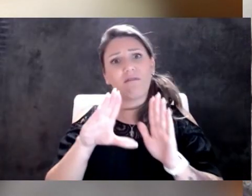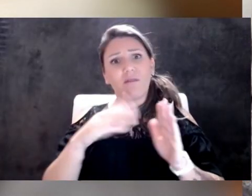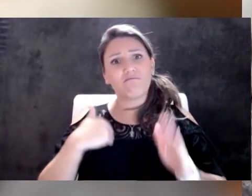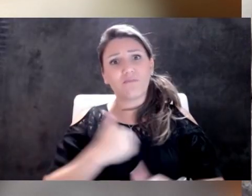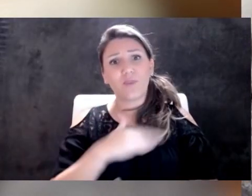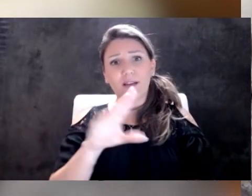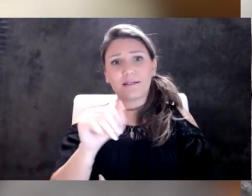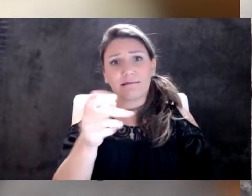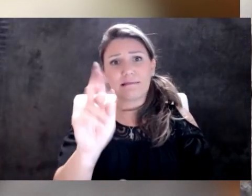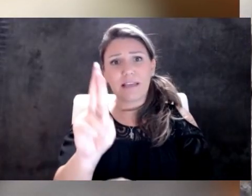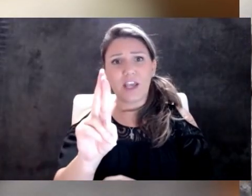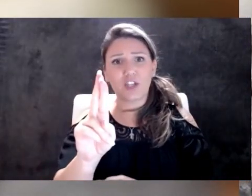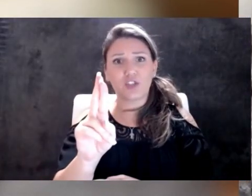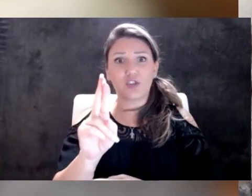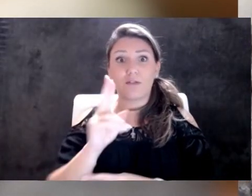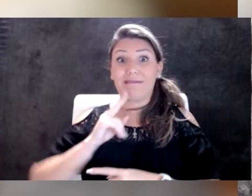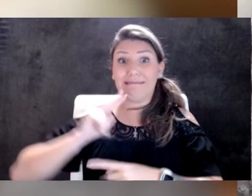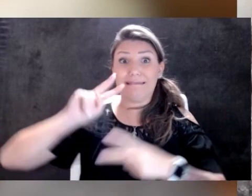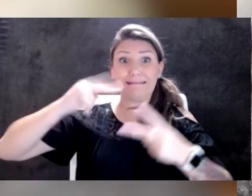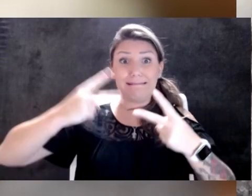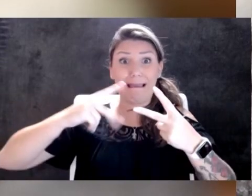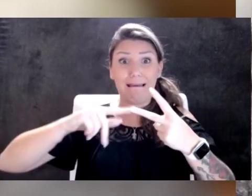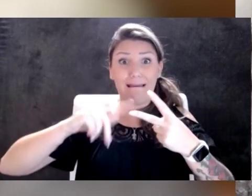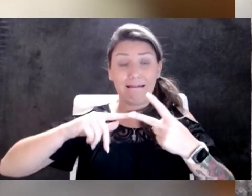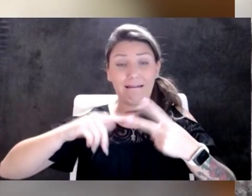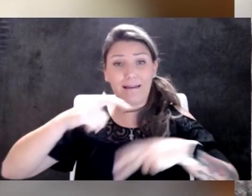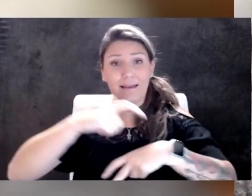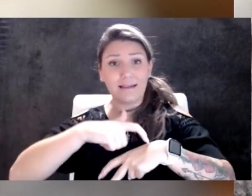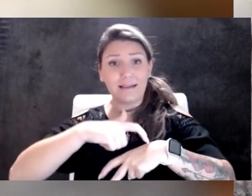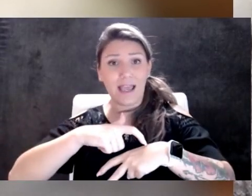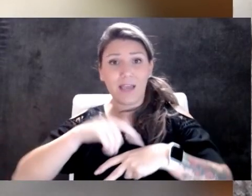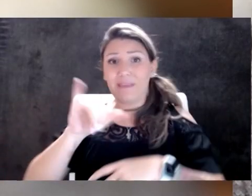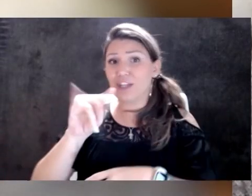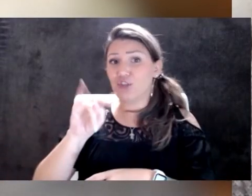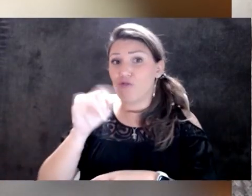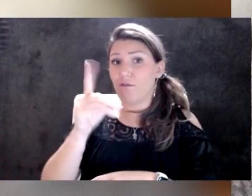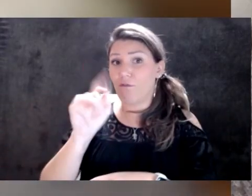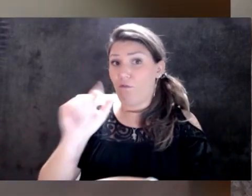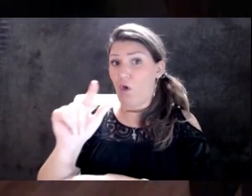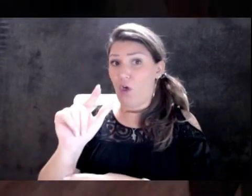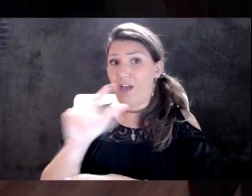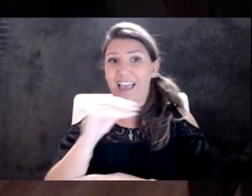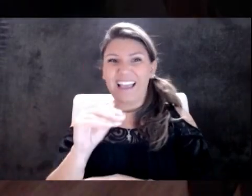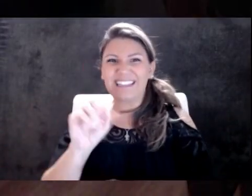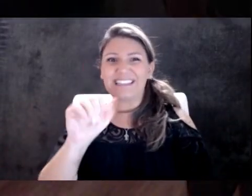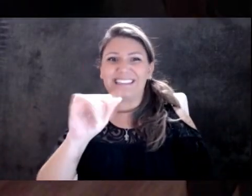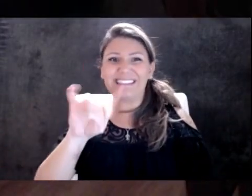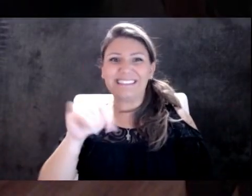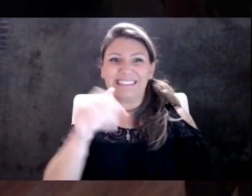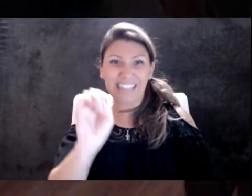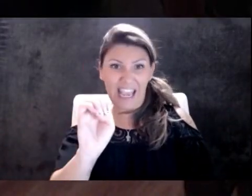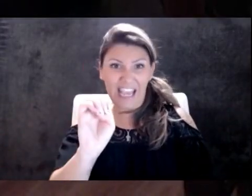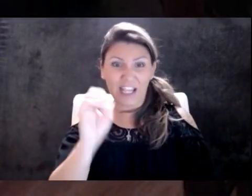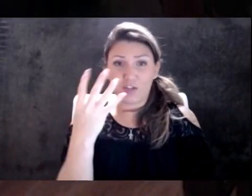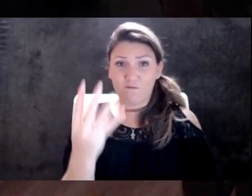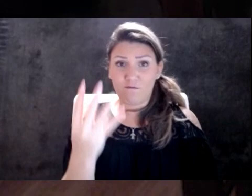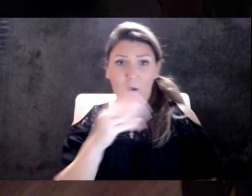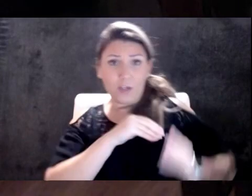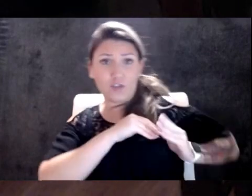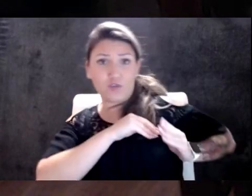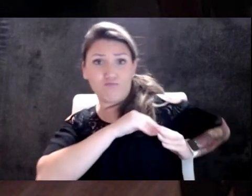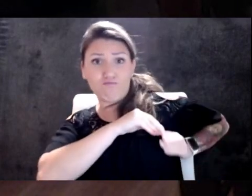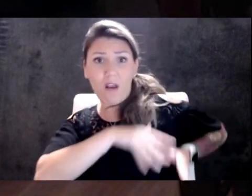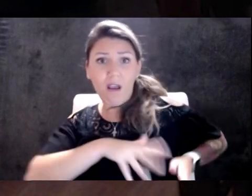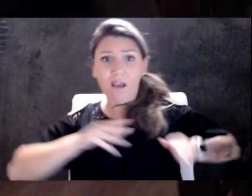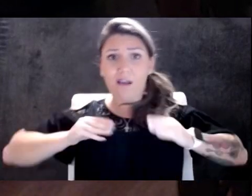came back as incurable and stage 4. It spread outside of my breast, so it spread to other parts of my